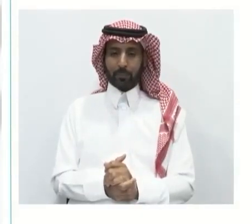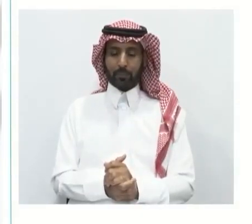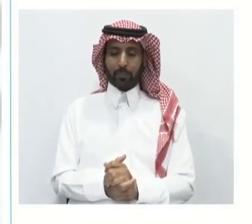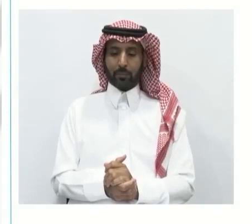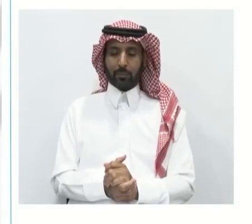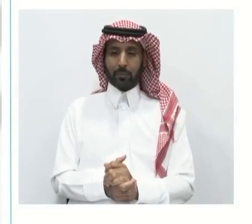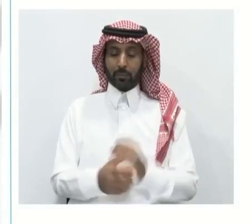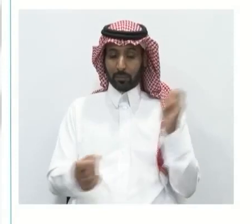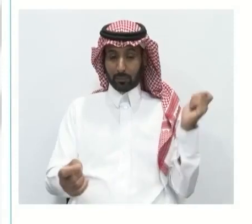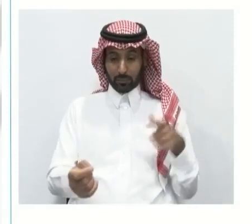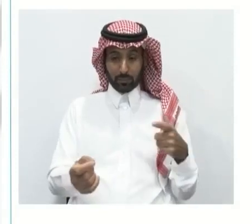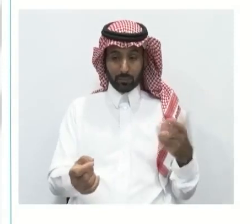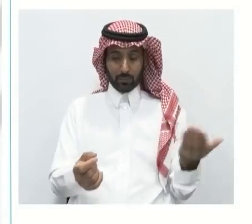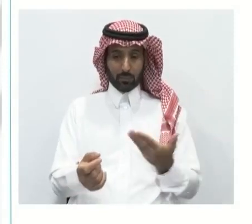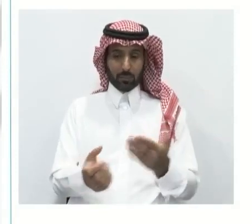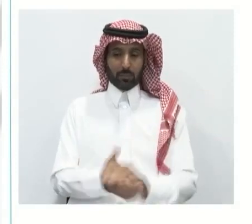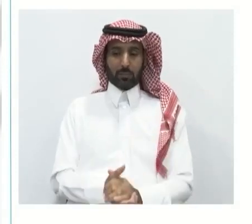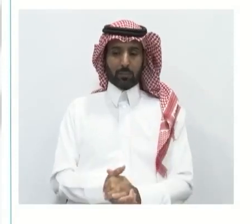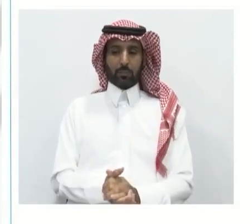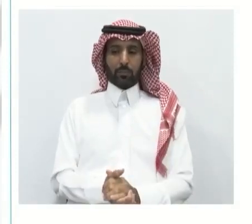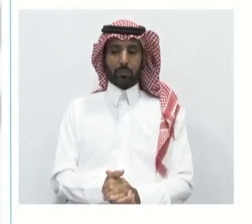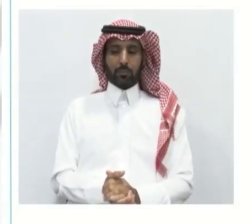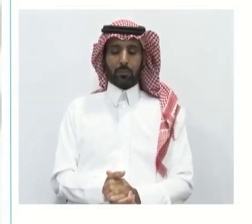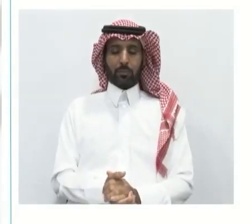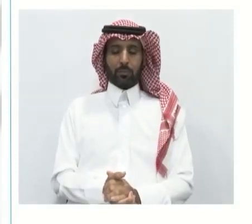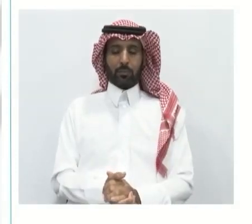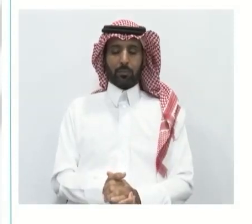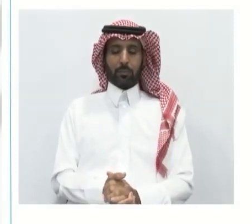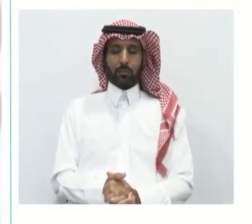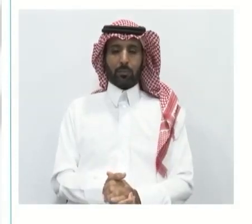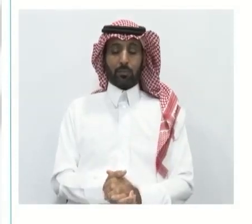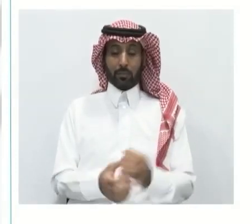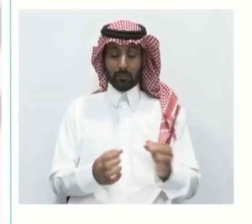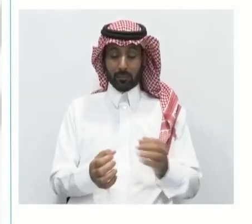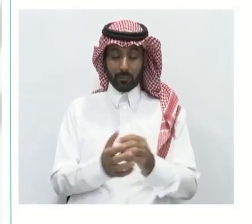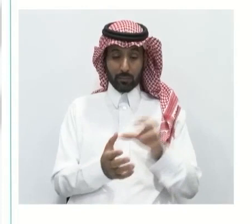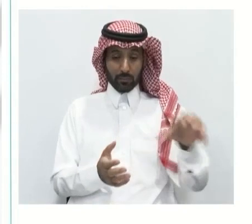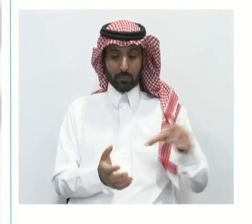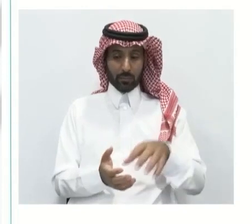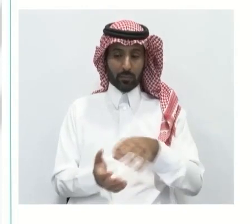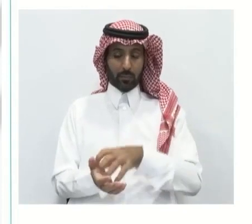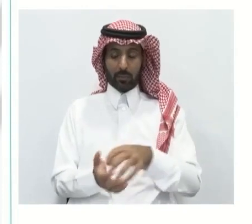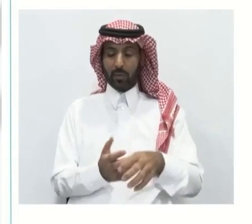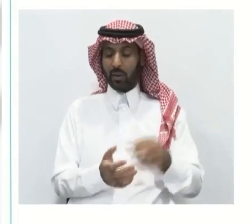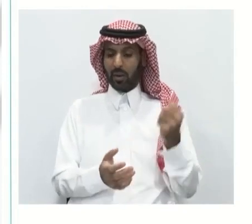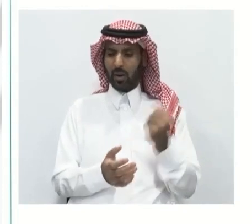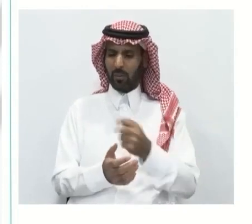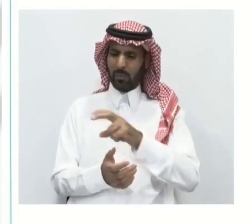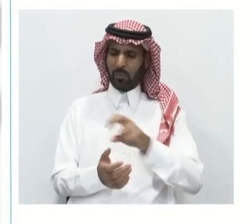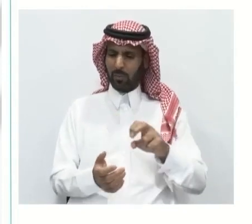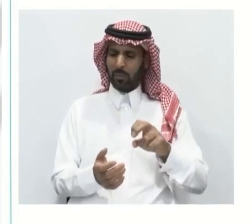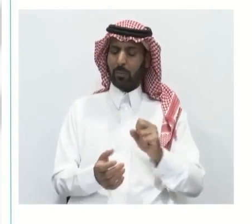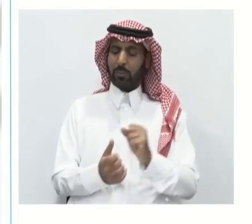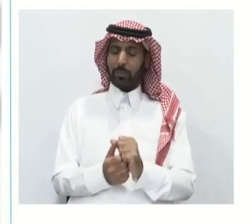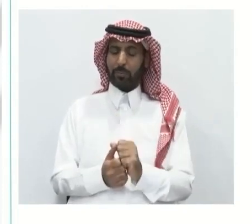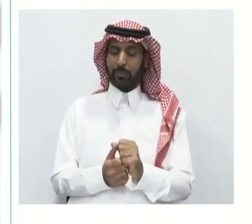these are the objectives for today's lesson. Lesson objectives: organize pieces of crime puzzle. Organize pieces